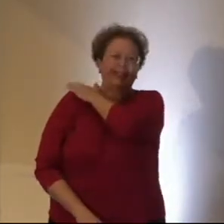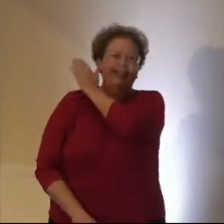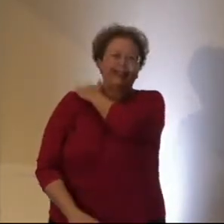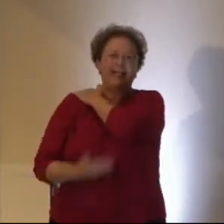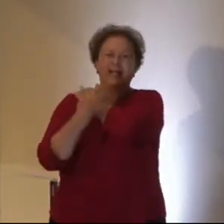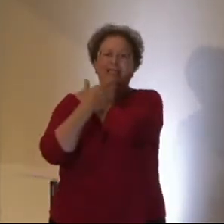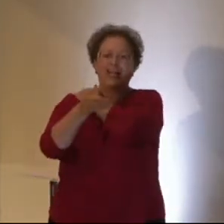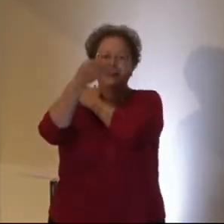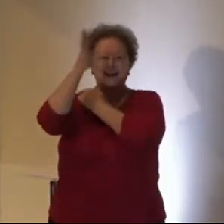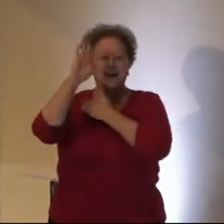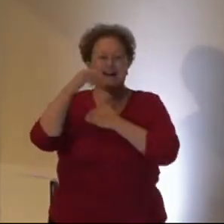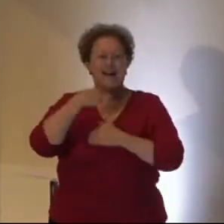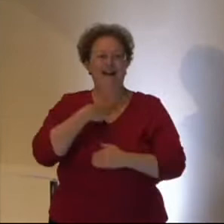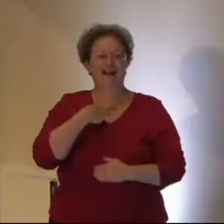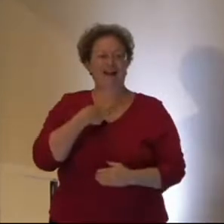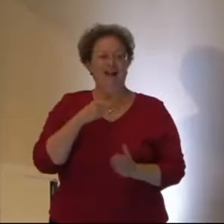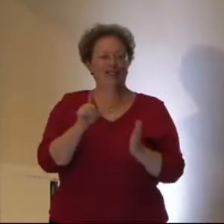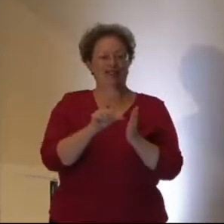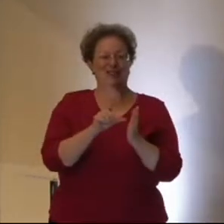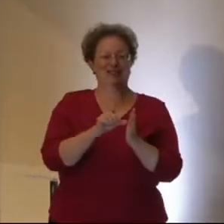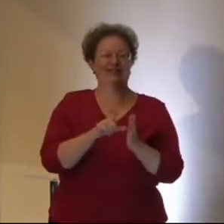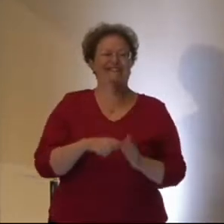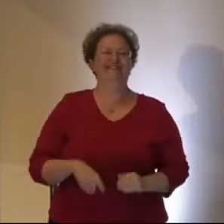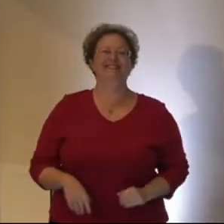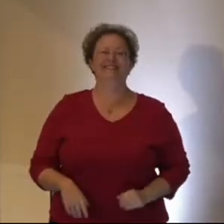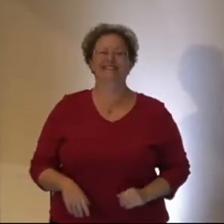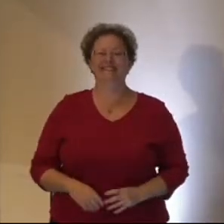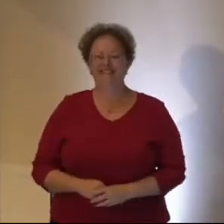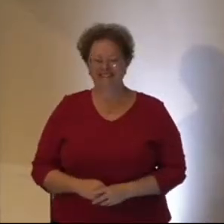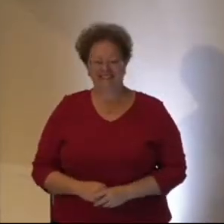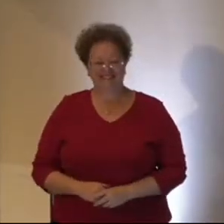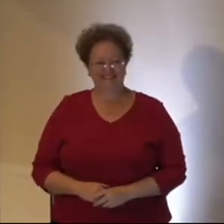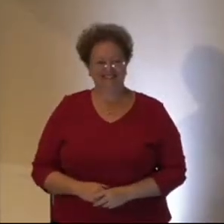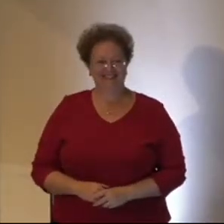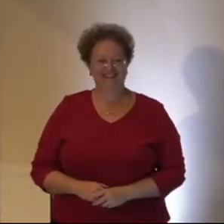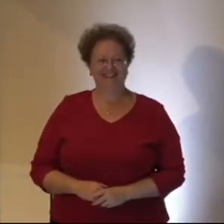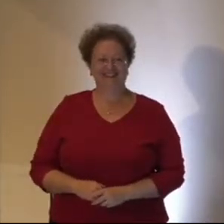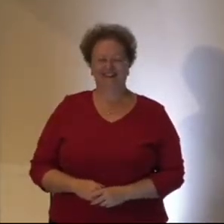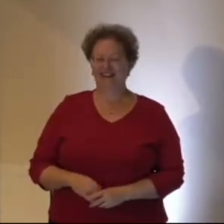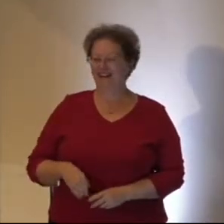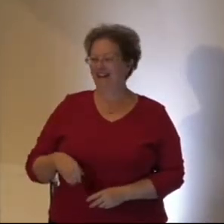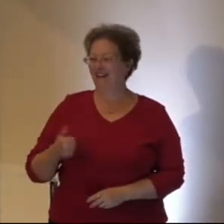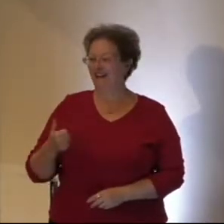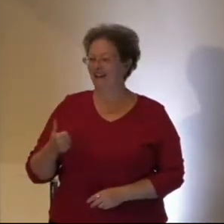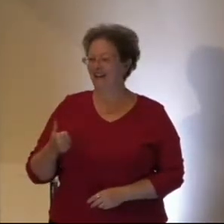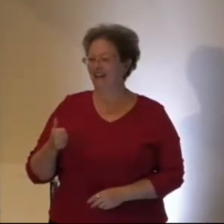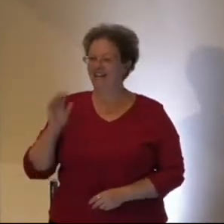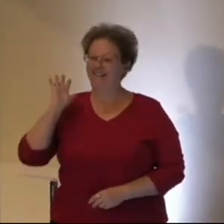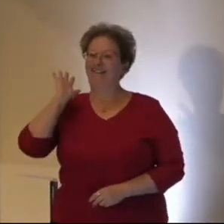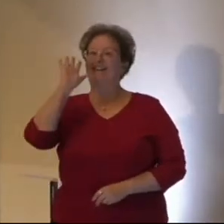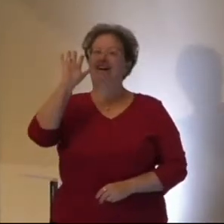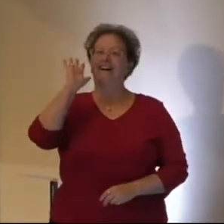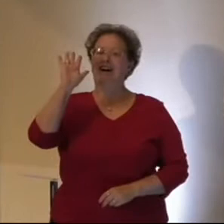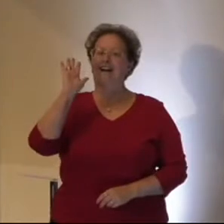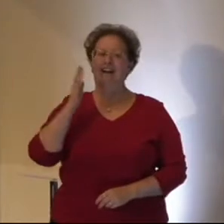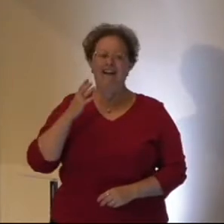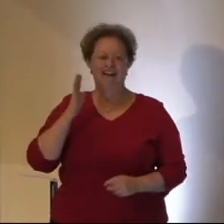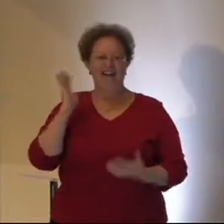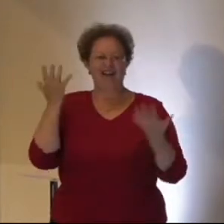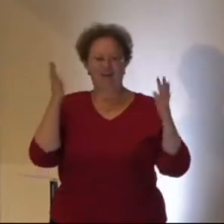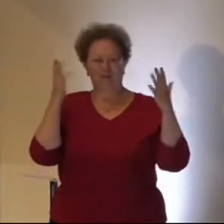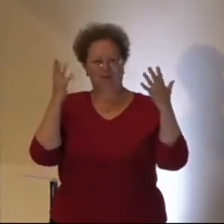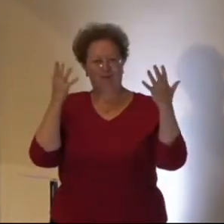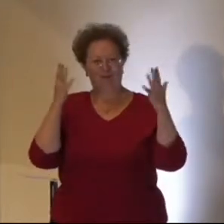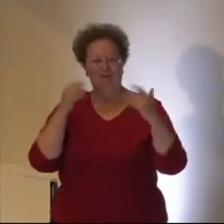Lutheran." Okay? Next, I want you to turn to another Lutheran, give them a high five, and say, "Way to go,